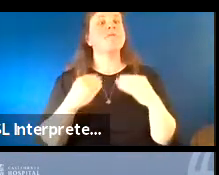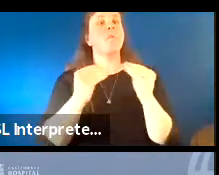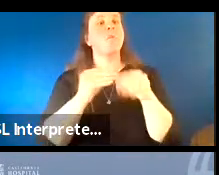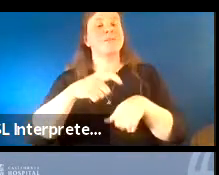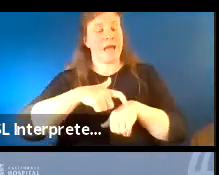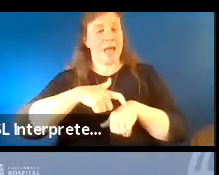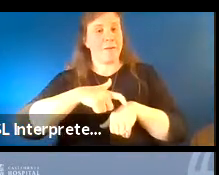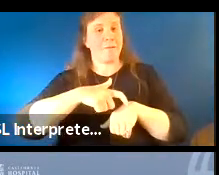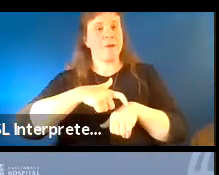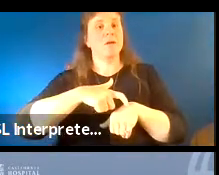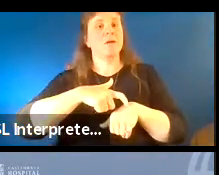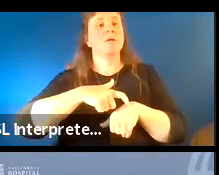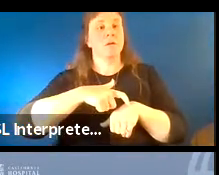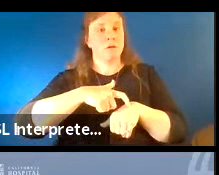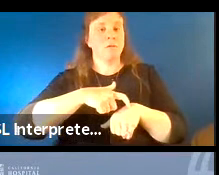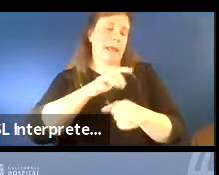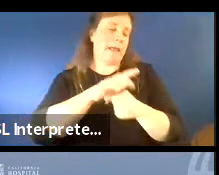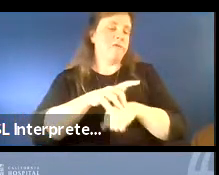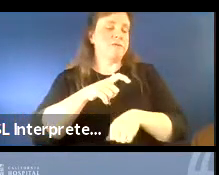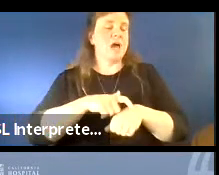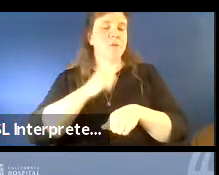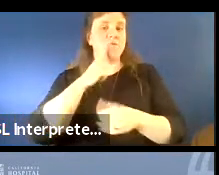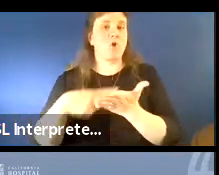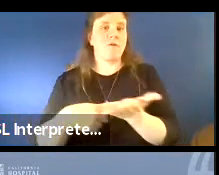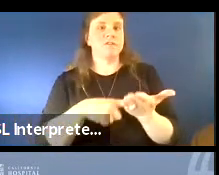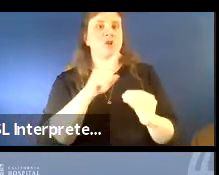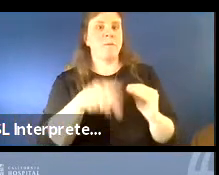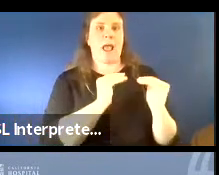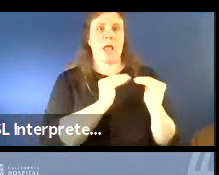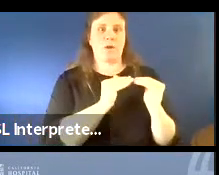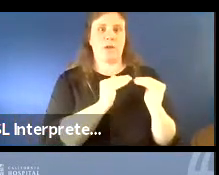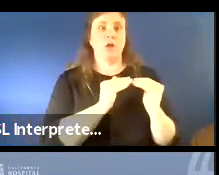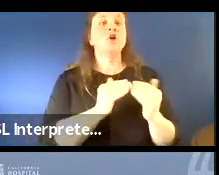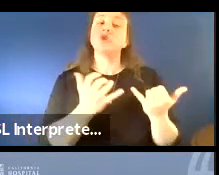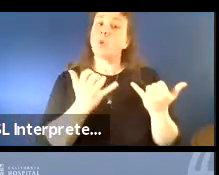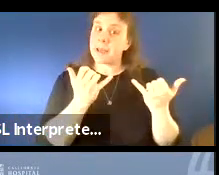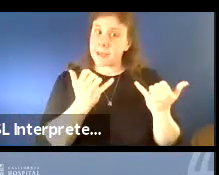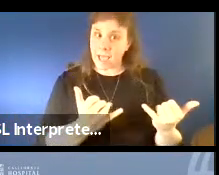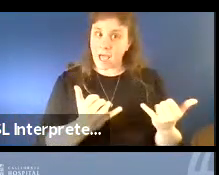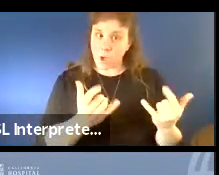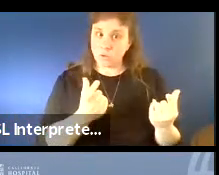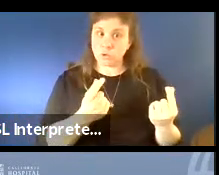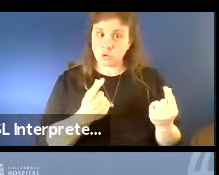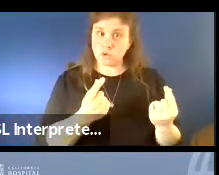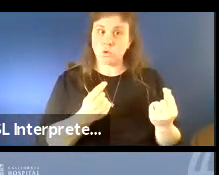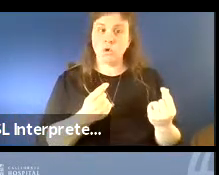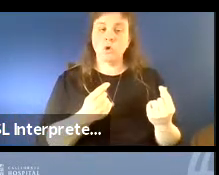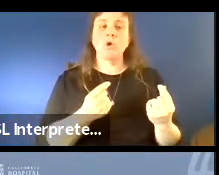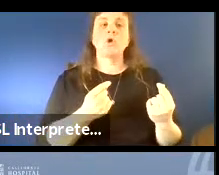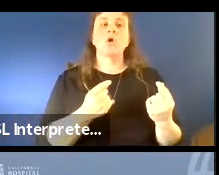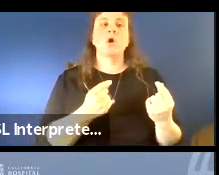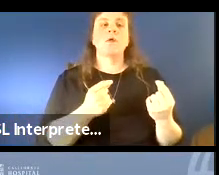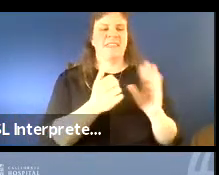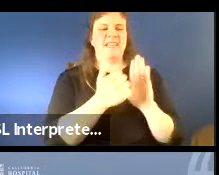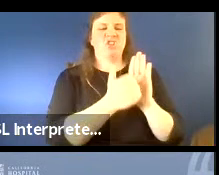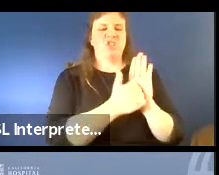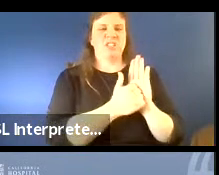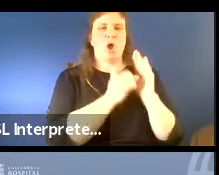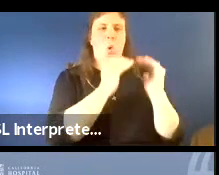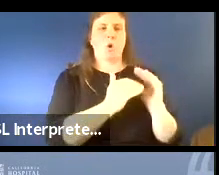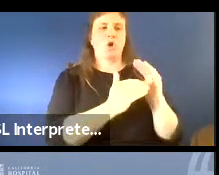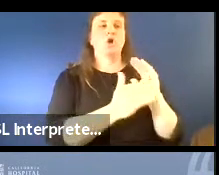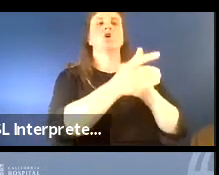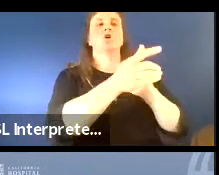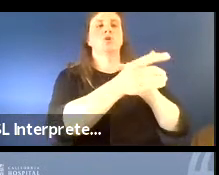for a conversation about equity. So maybe what we can do now is go ahead and switch our order